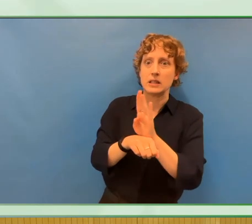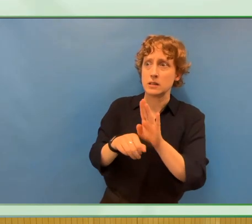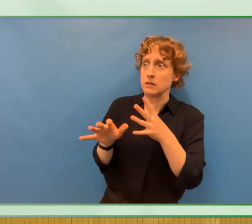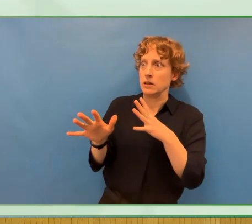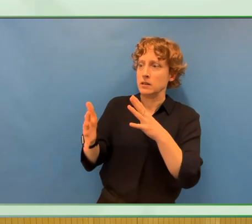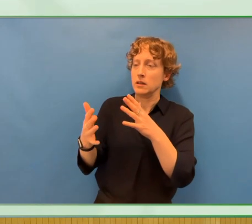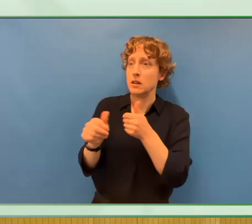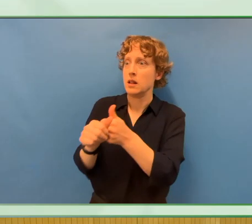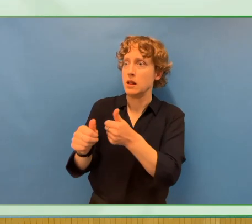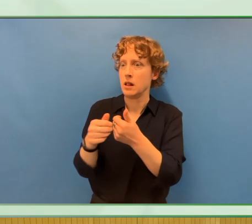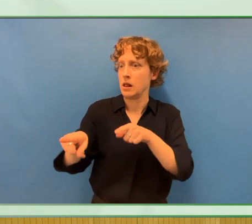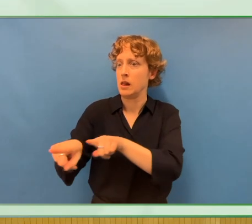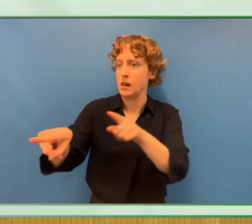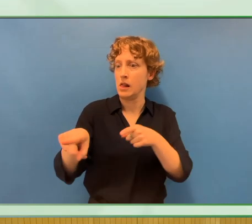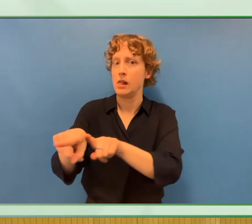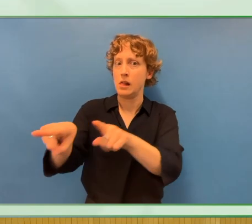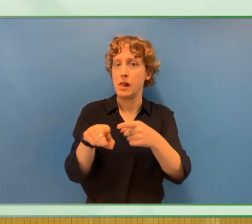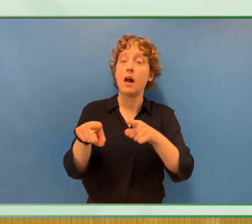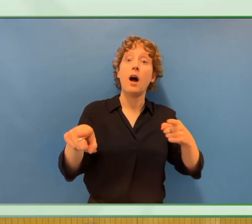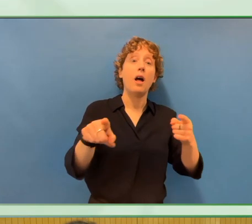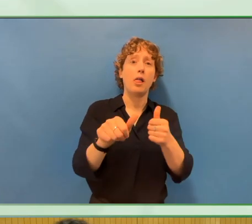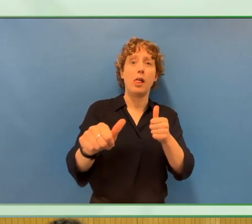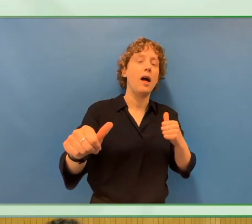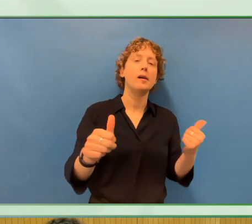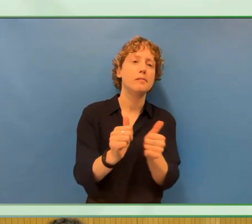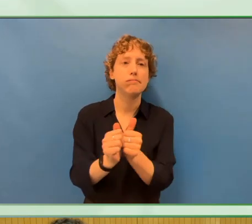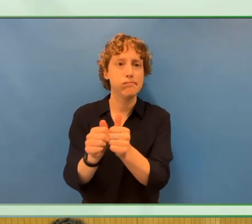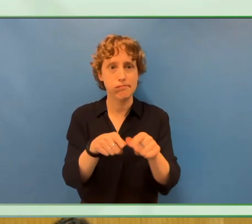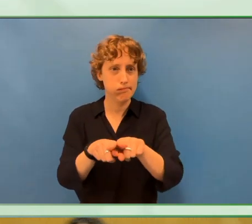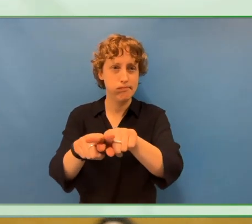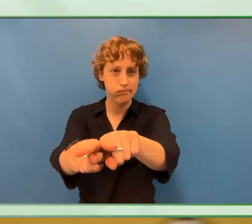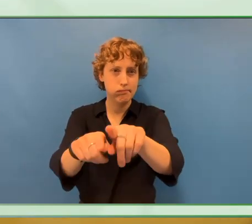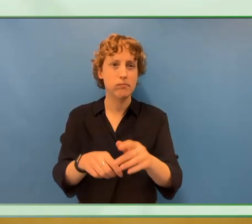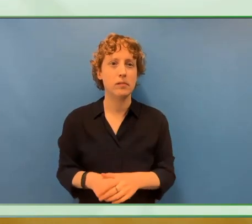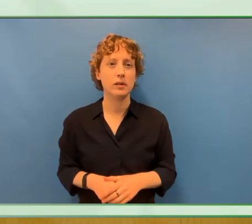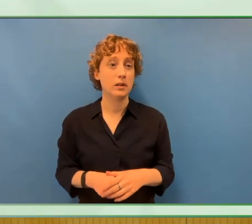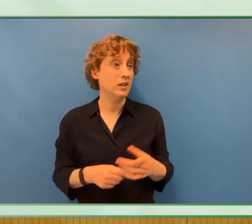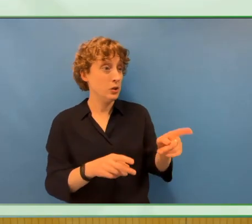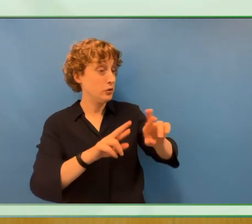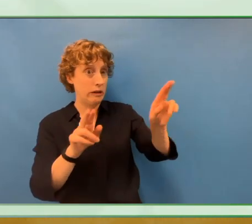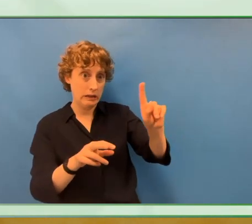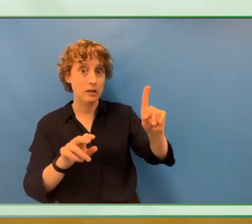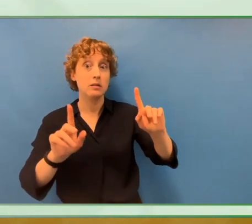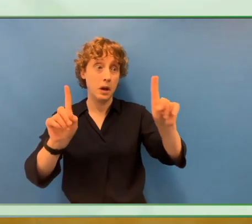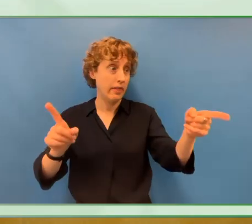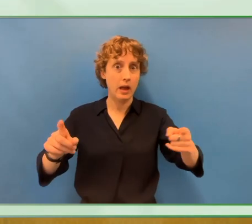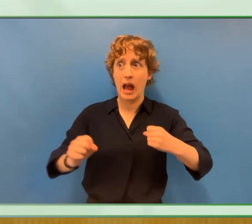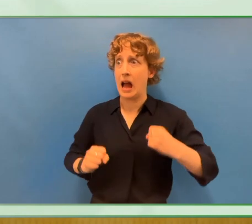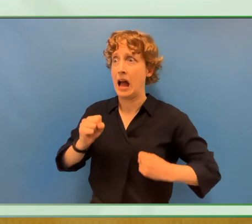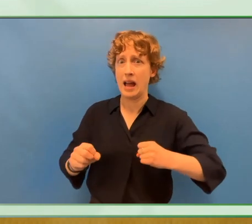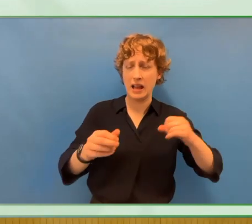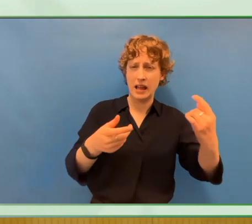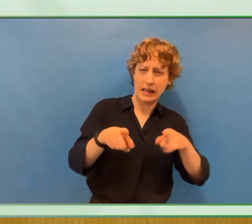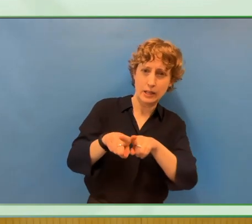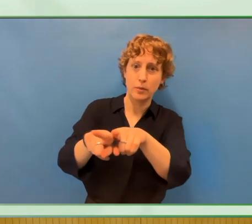can actually be quite helpful. Not always, but sometimes. The thing I hate saying out loud this week, too, is I